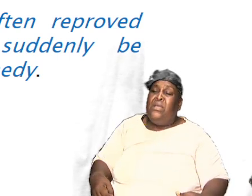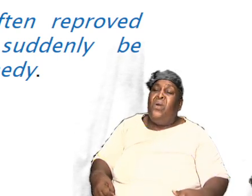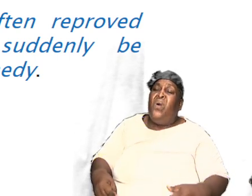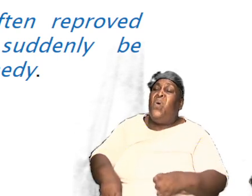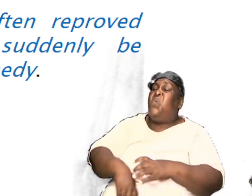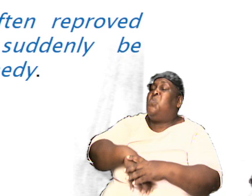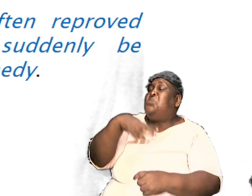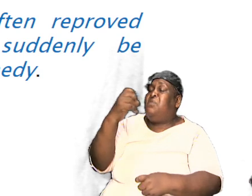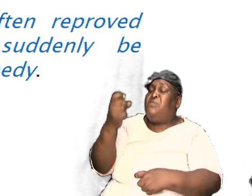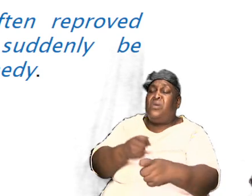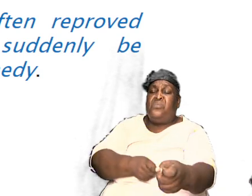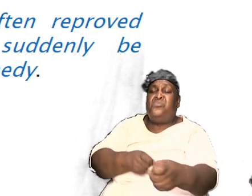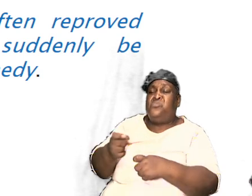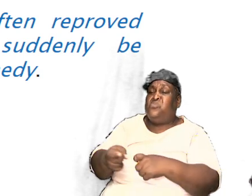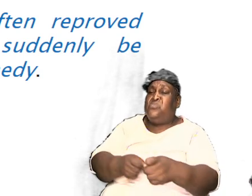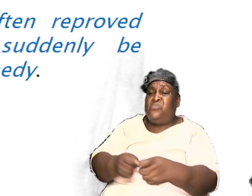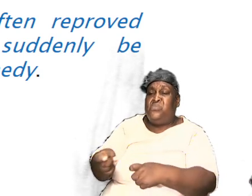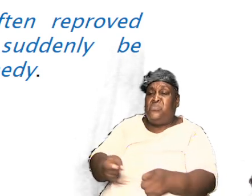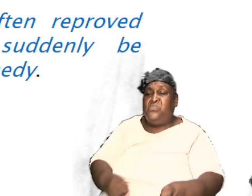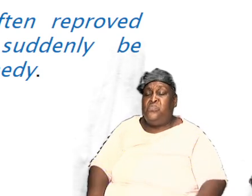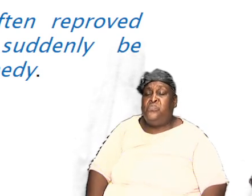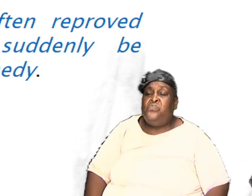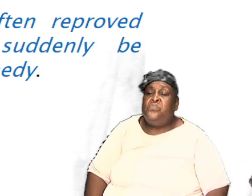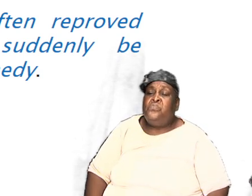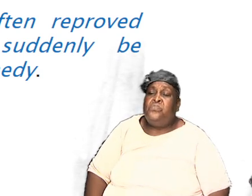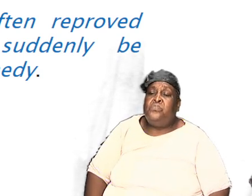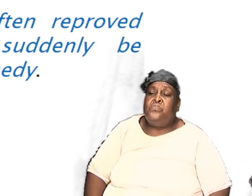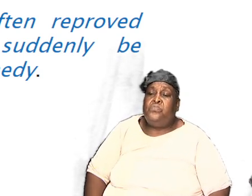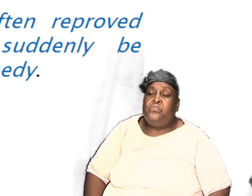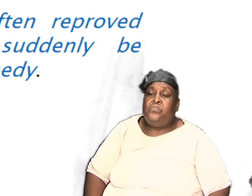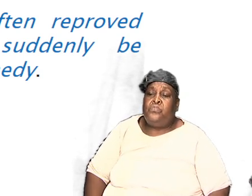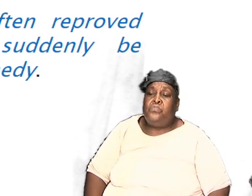I want us to understand